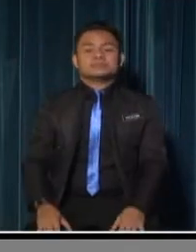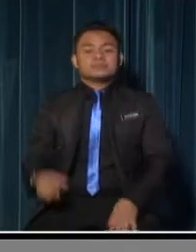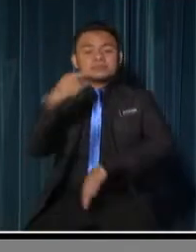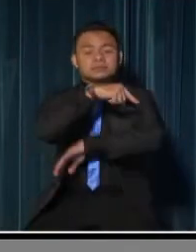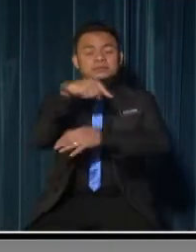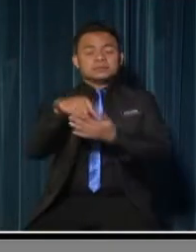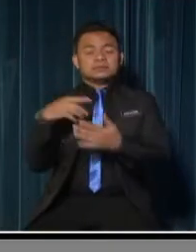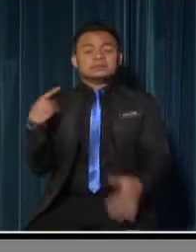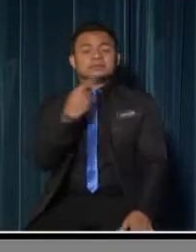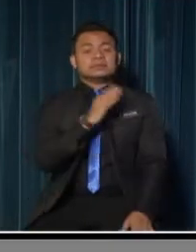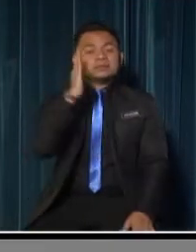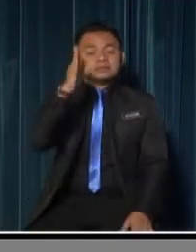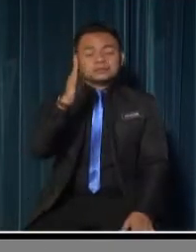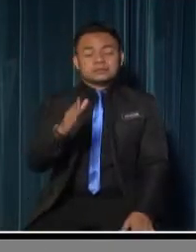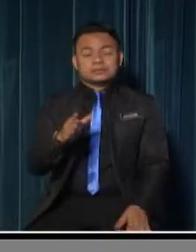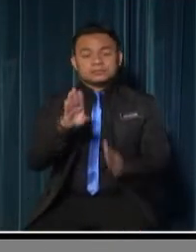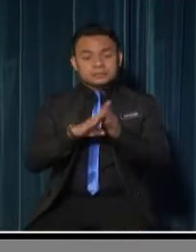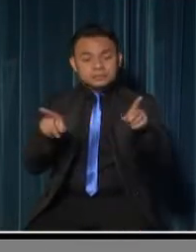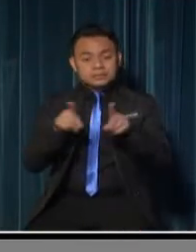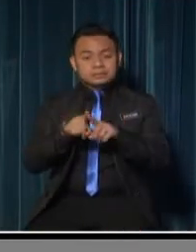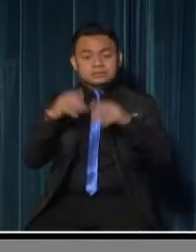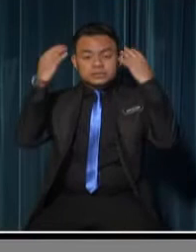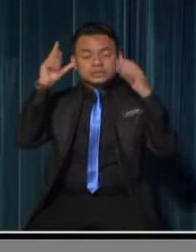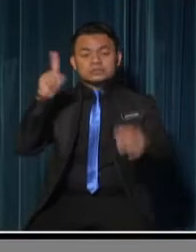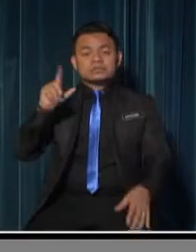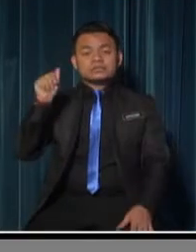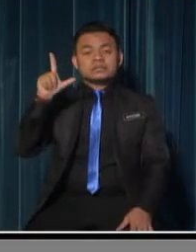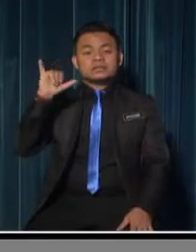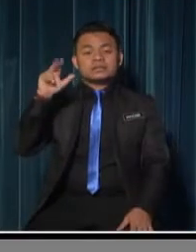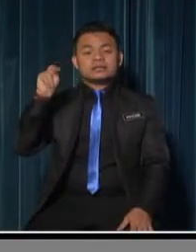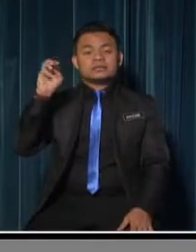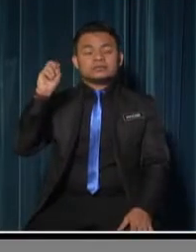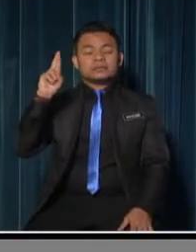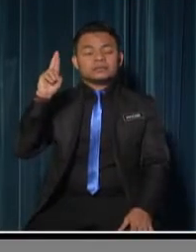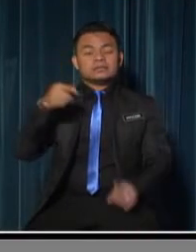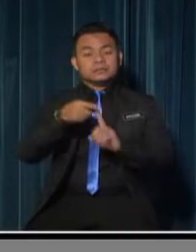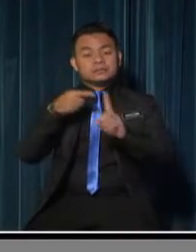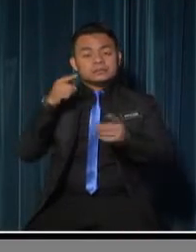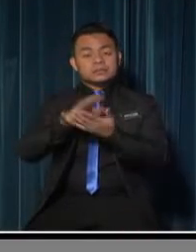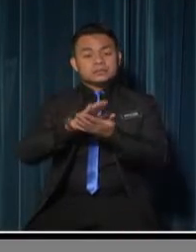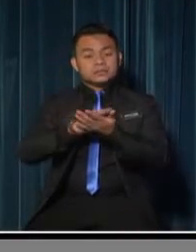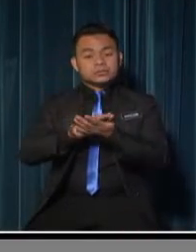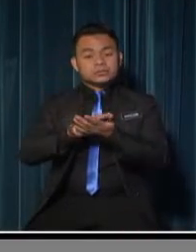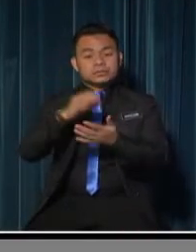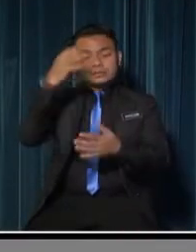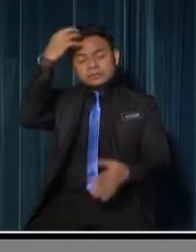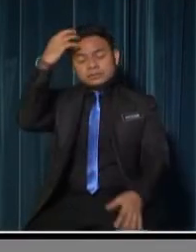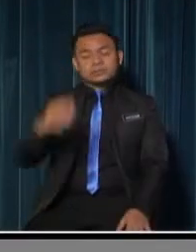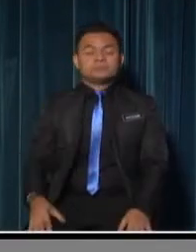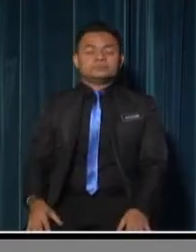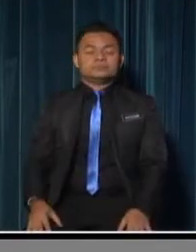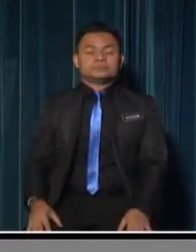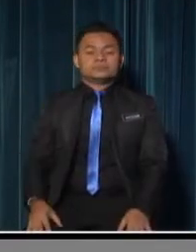Today, you will be with me, Zalino, from SK Rincing Hilir Bangi. Our sign